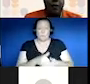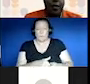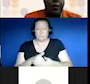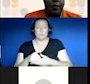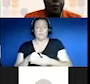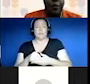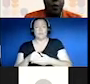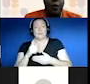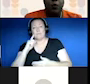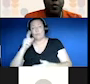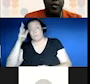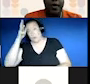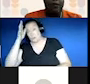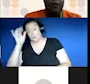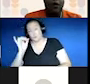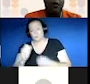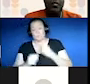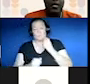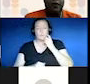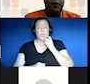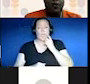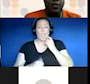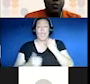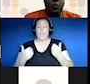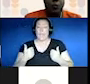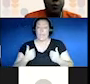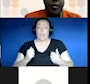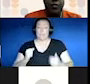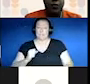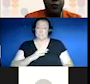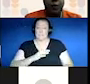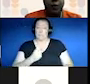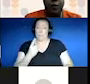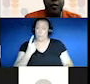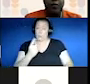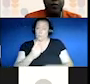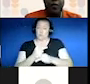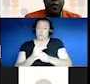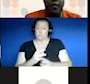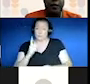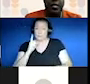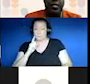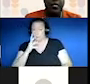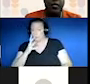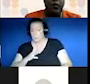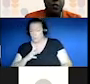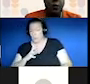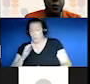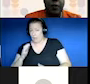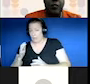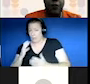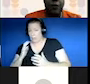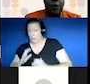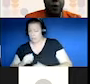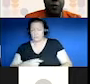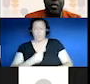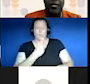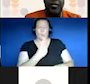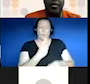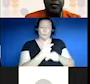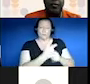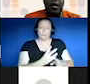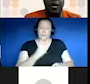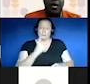and for father. We have on our staff one supervisor for our female clientele, one supervisor for our